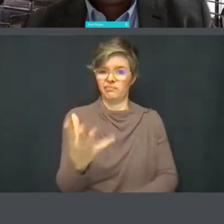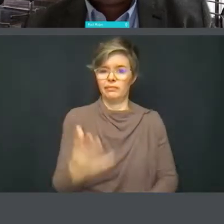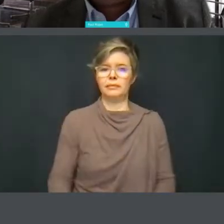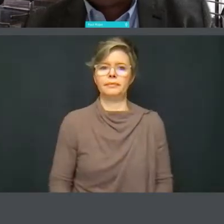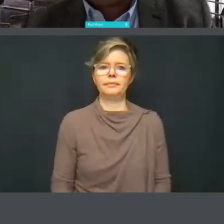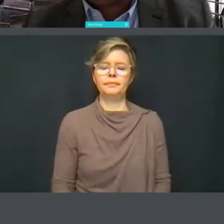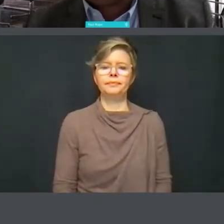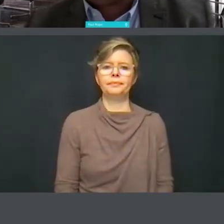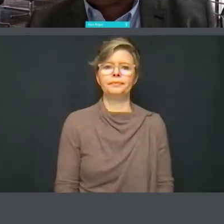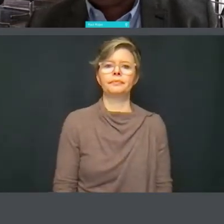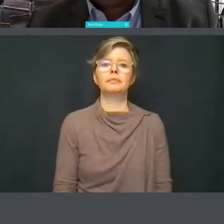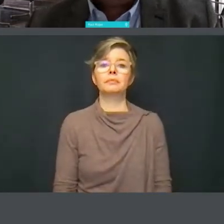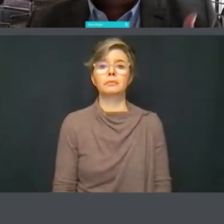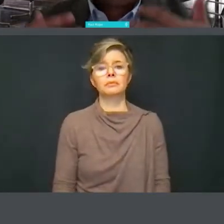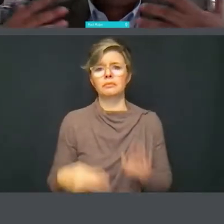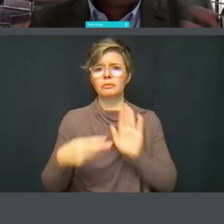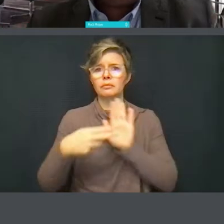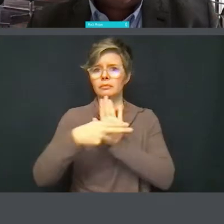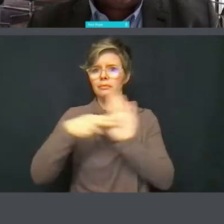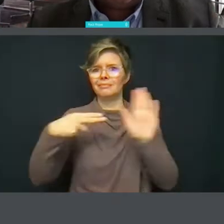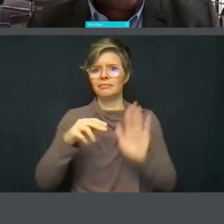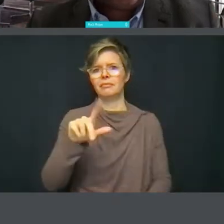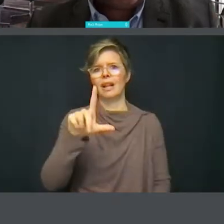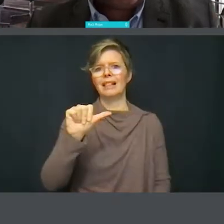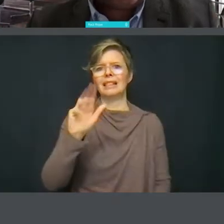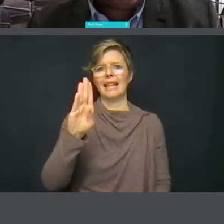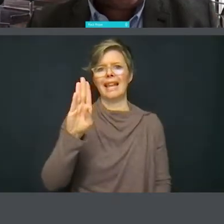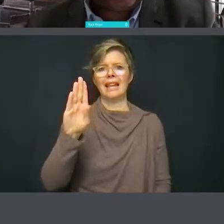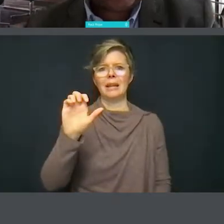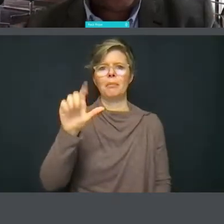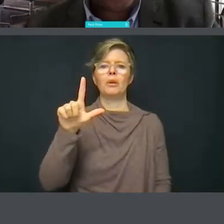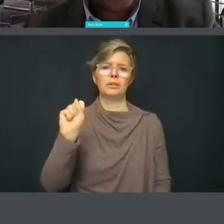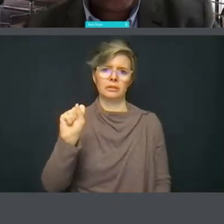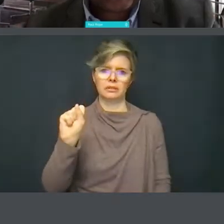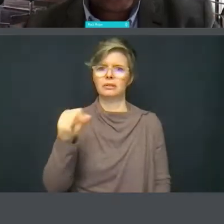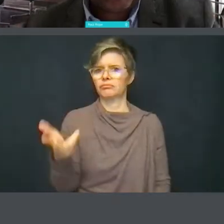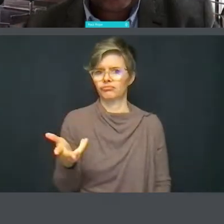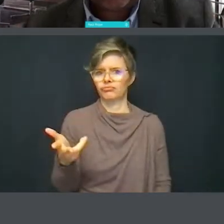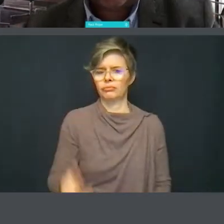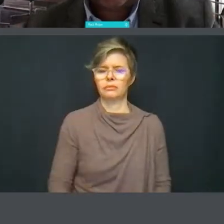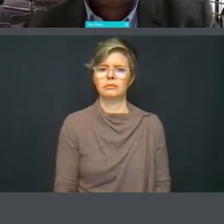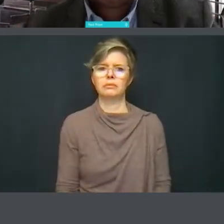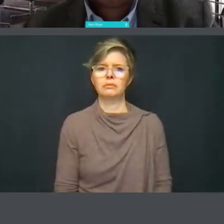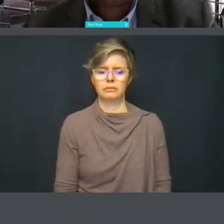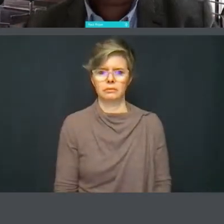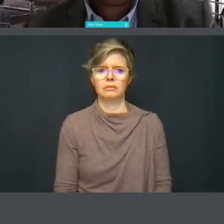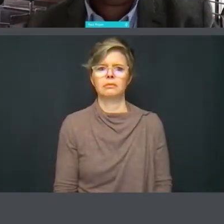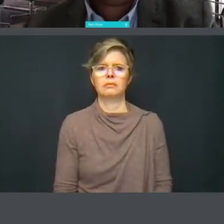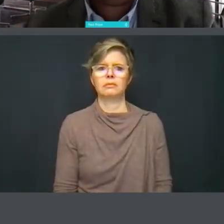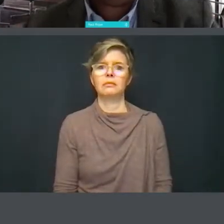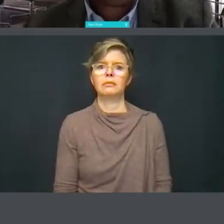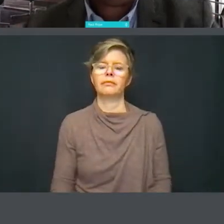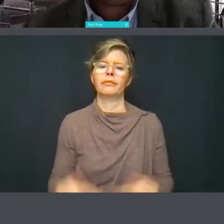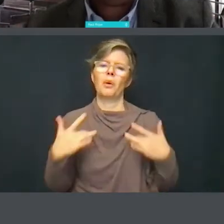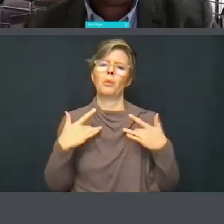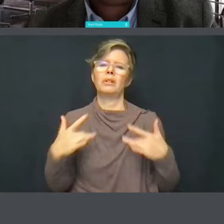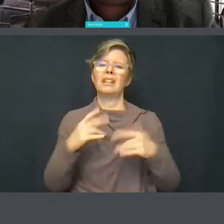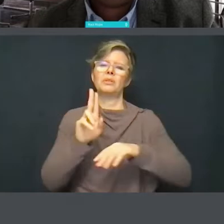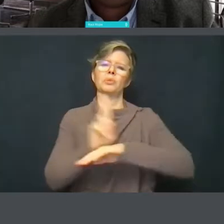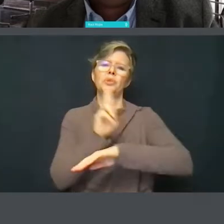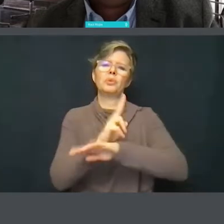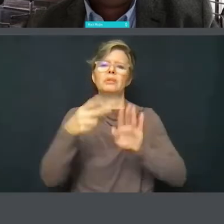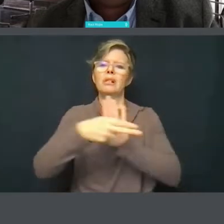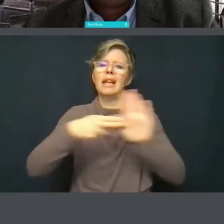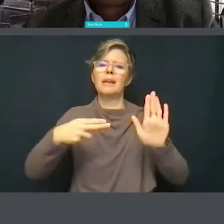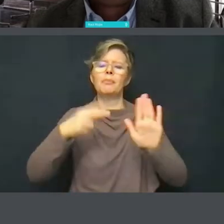Okay, so starting with labels, right? We always use labels to talk about sometimes different populations or different skill